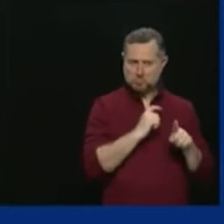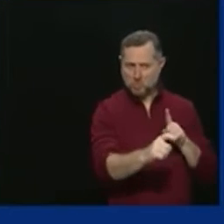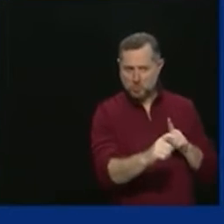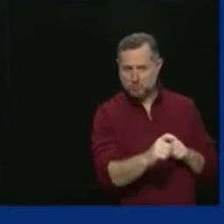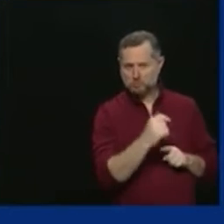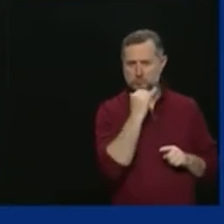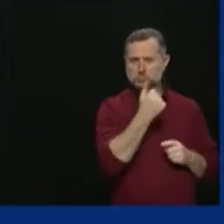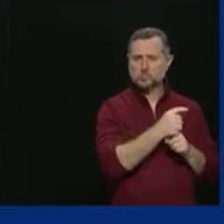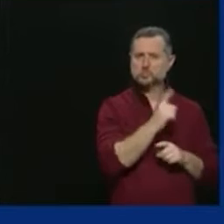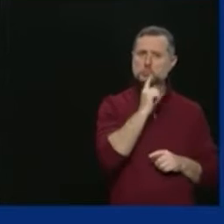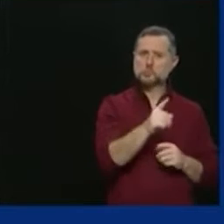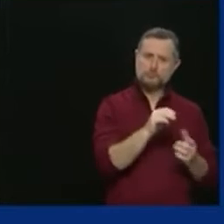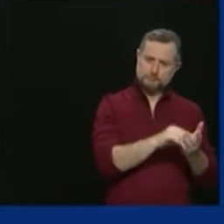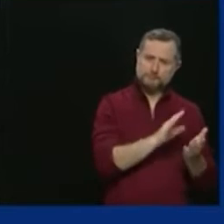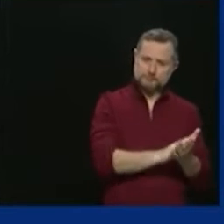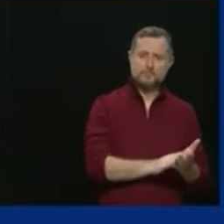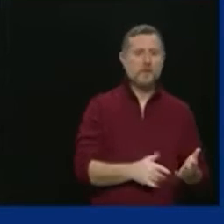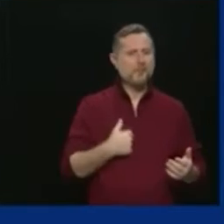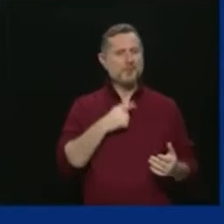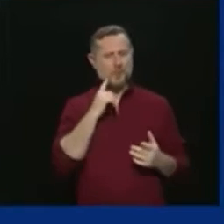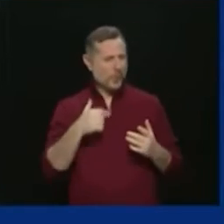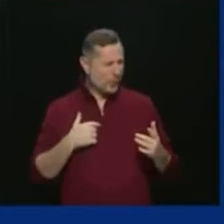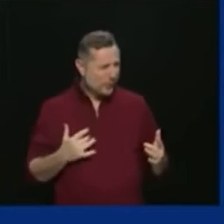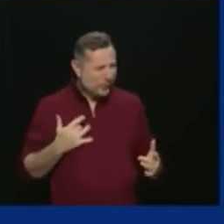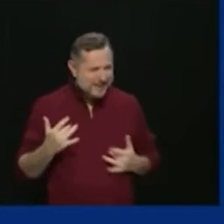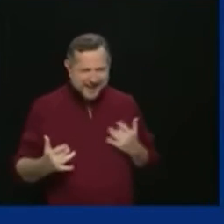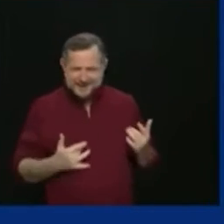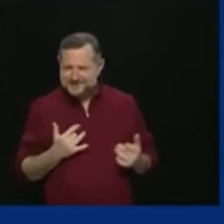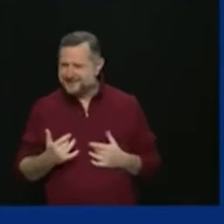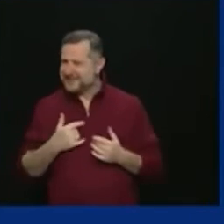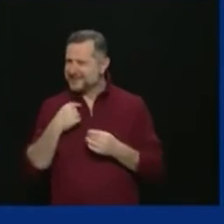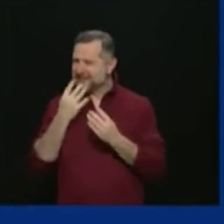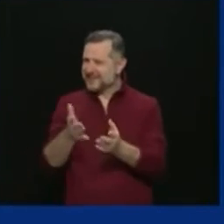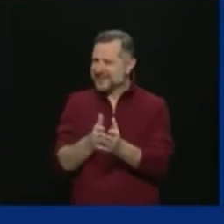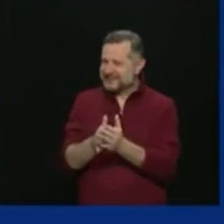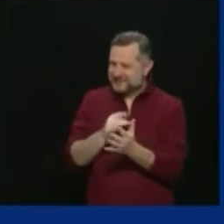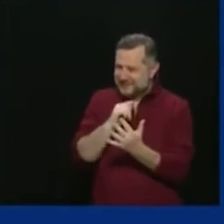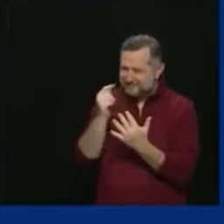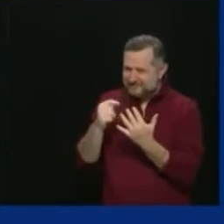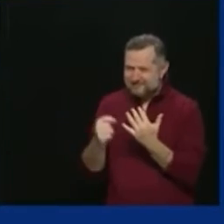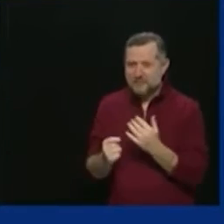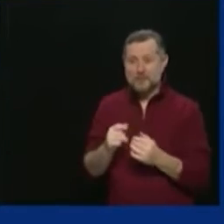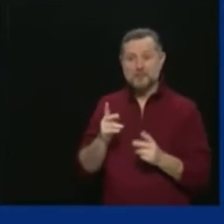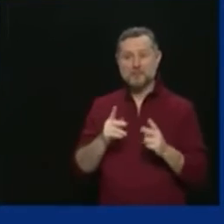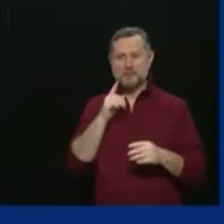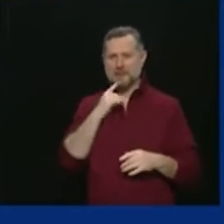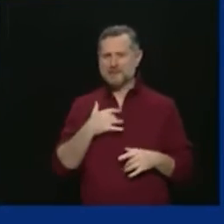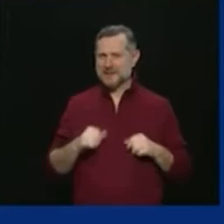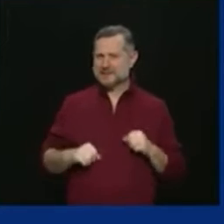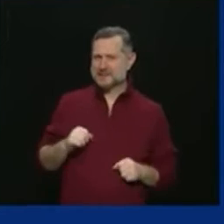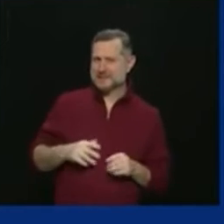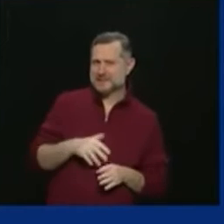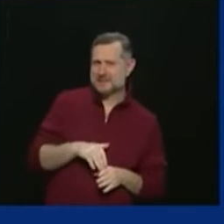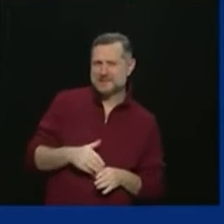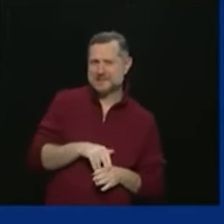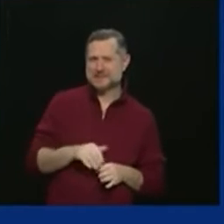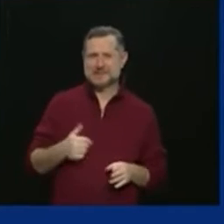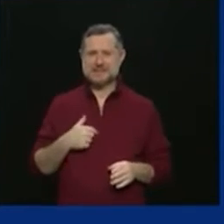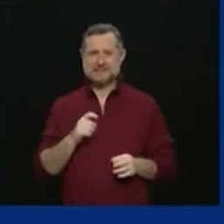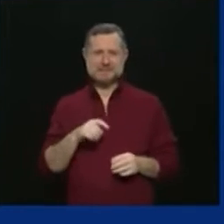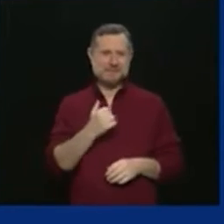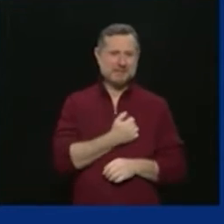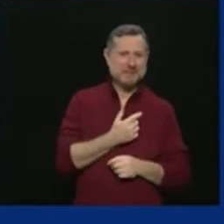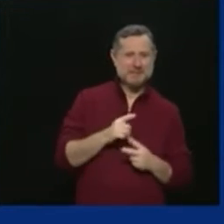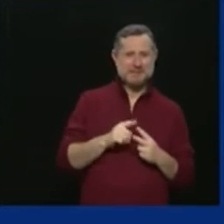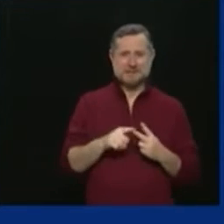So I'm very excited about that. I think that's going to be an incentive. If anybody's sitting on the fence, this is the best. Well, there's two great gifts you can give